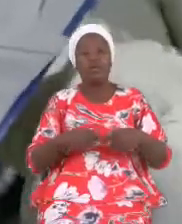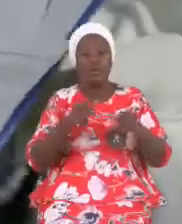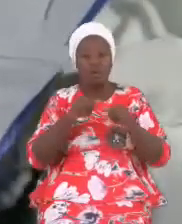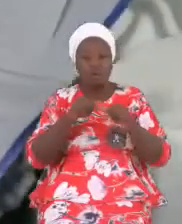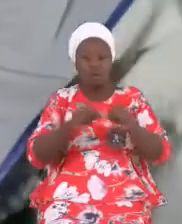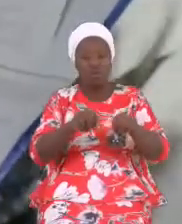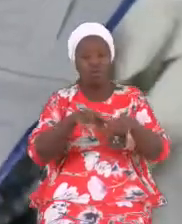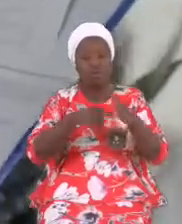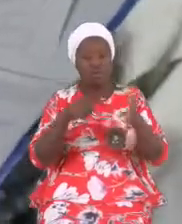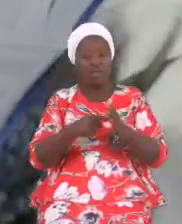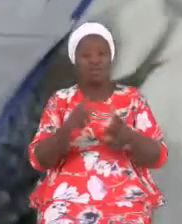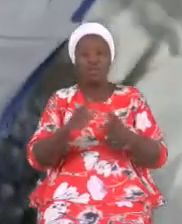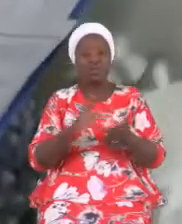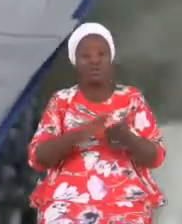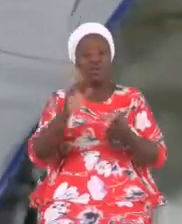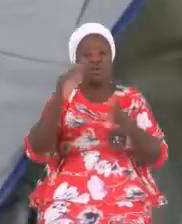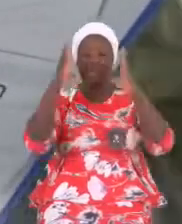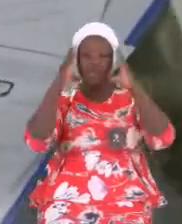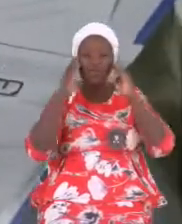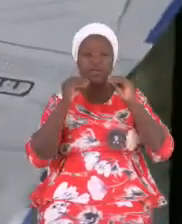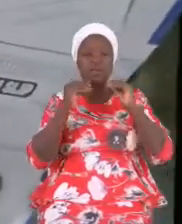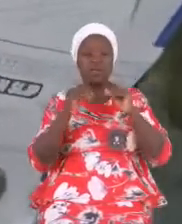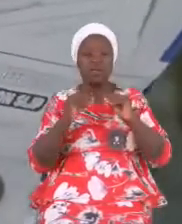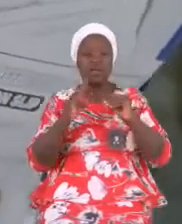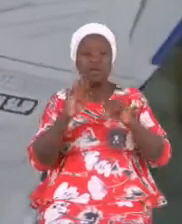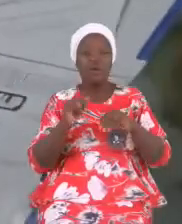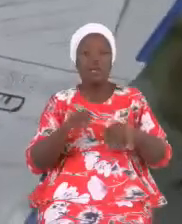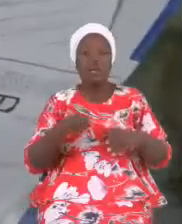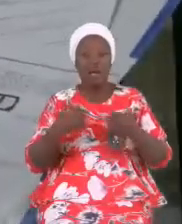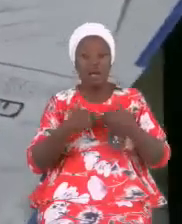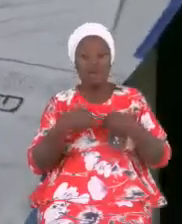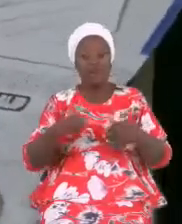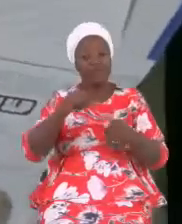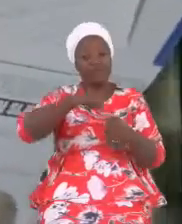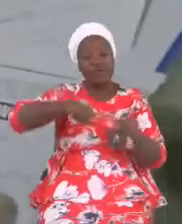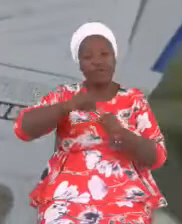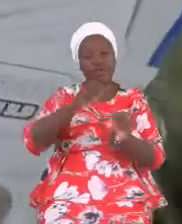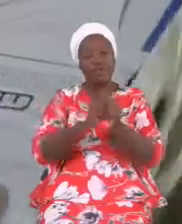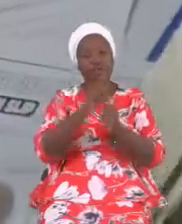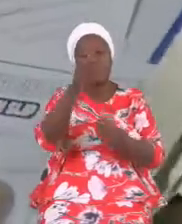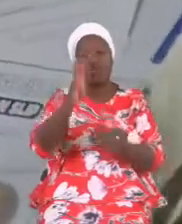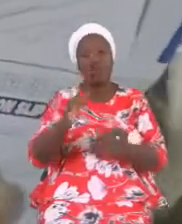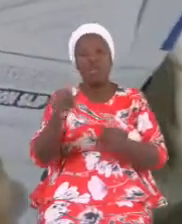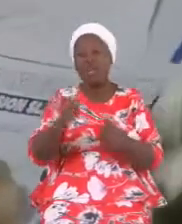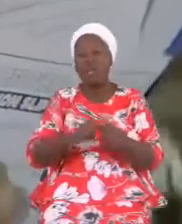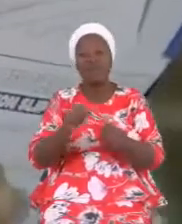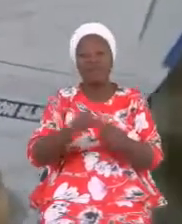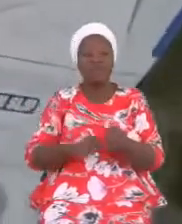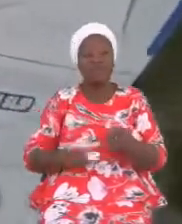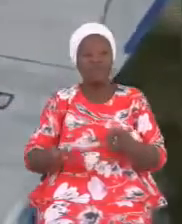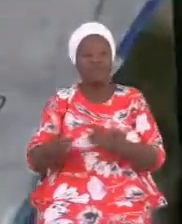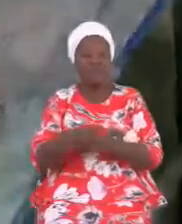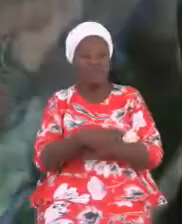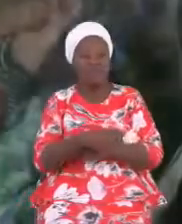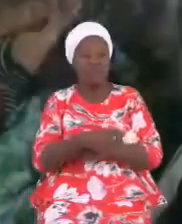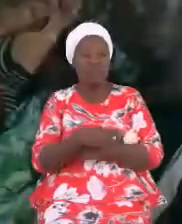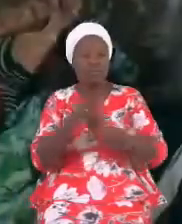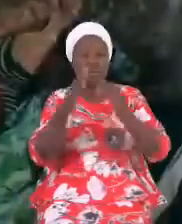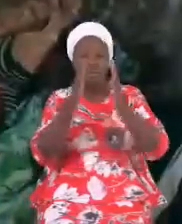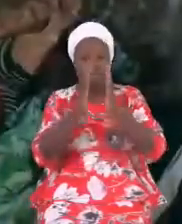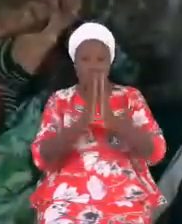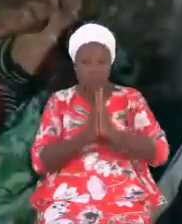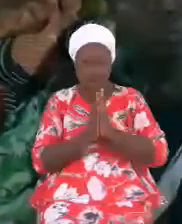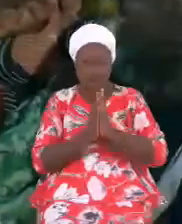experience by having fellowship with God every day. Pray, read your